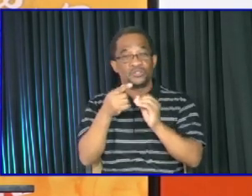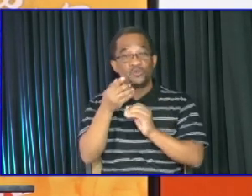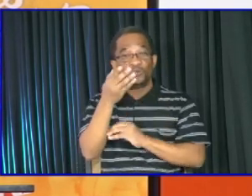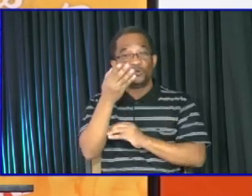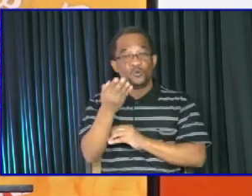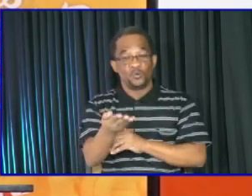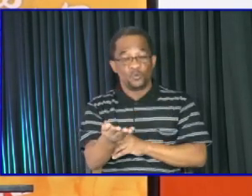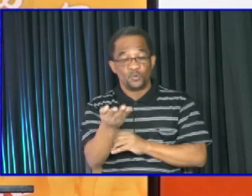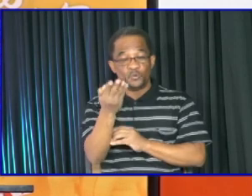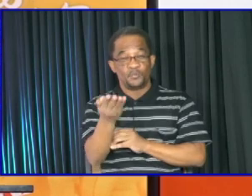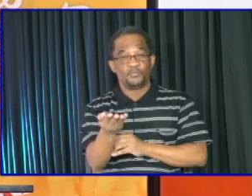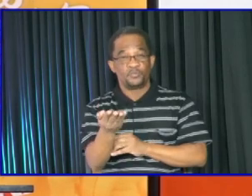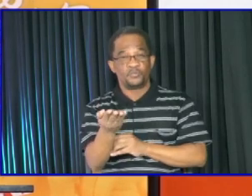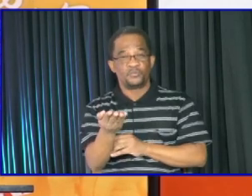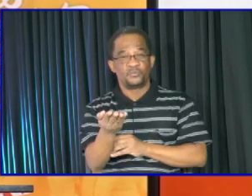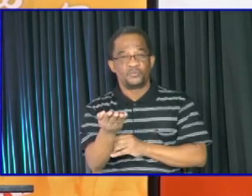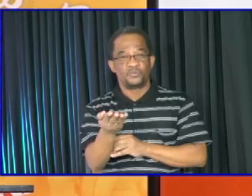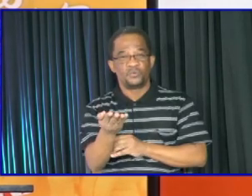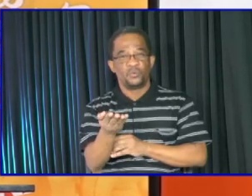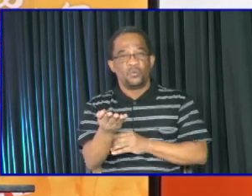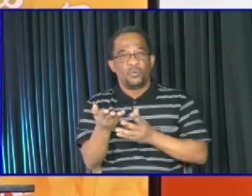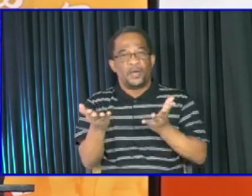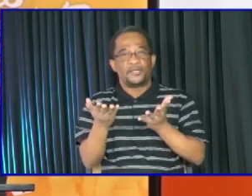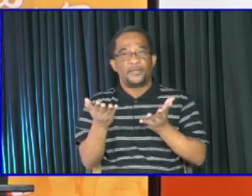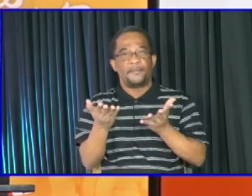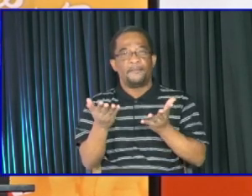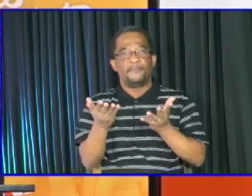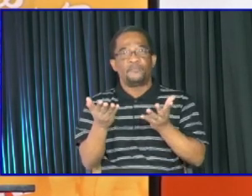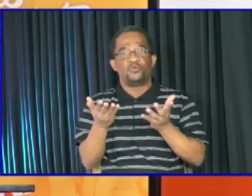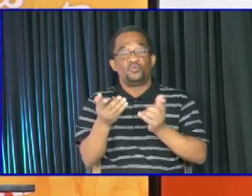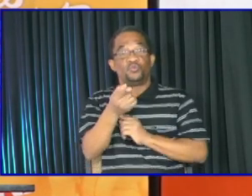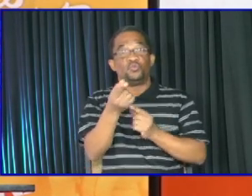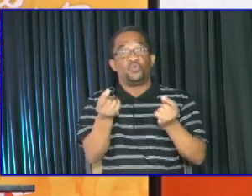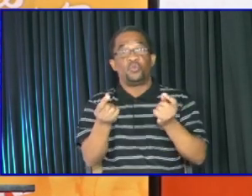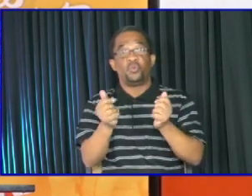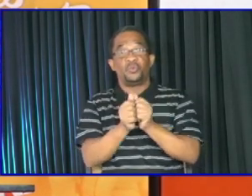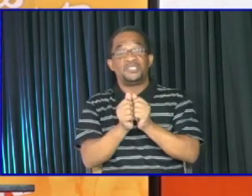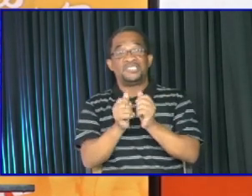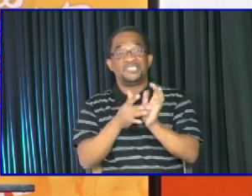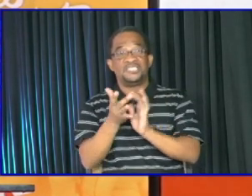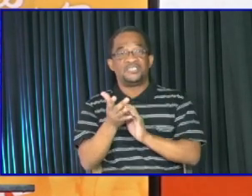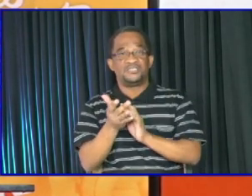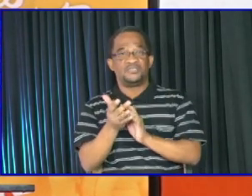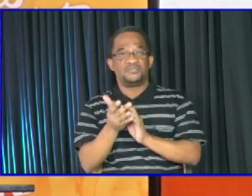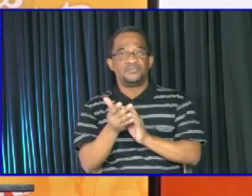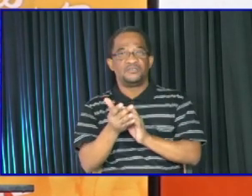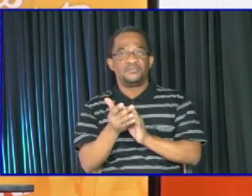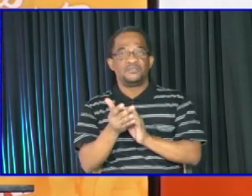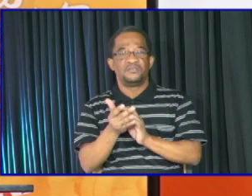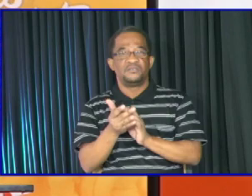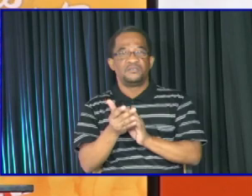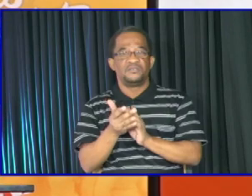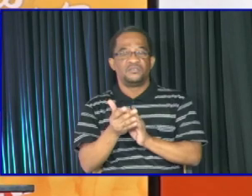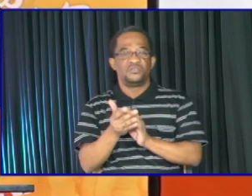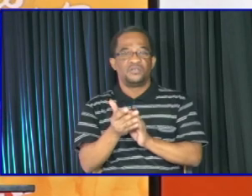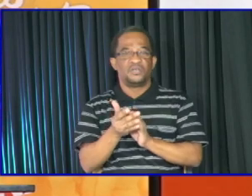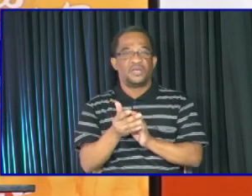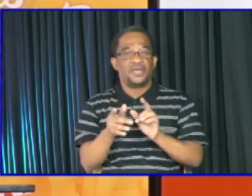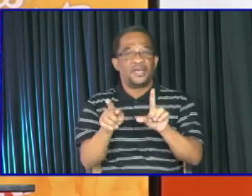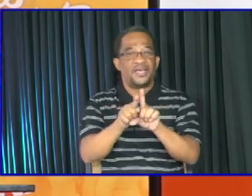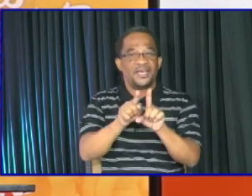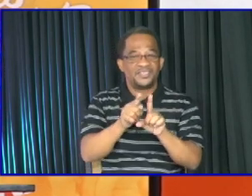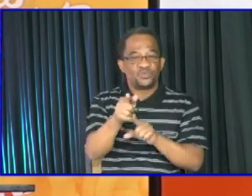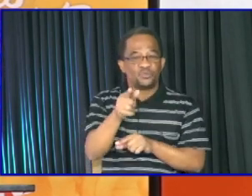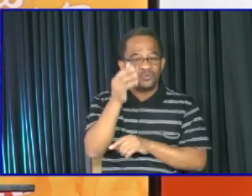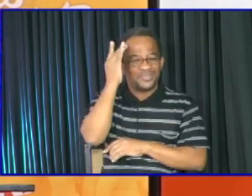with Jesus, who is called Christ? I submit then that the position you take can lead to